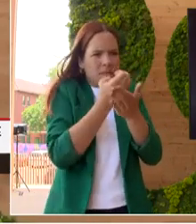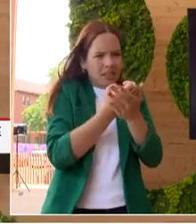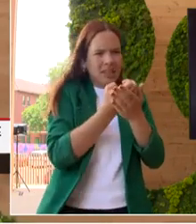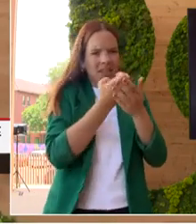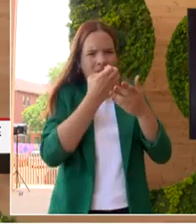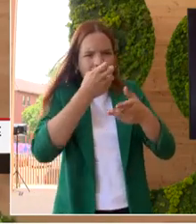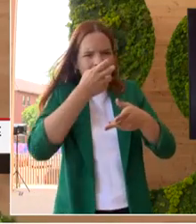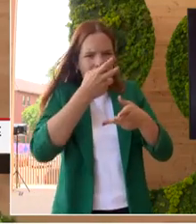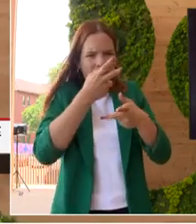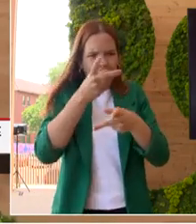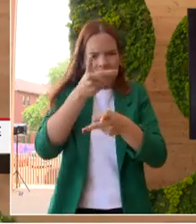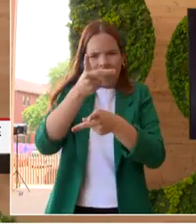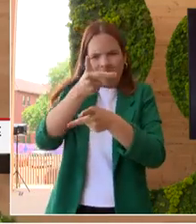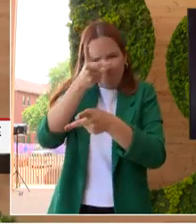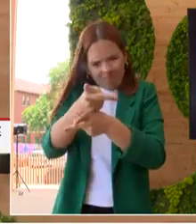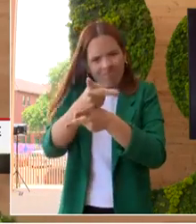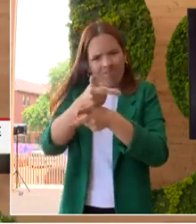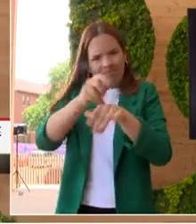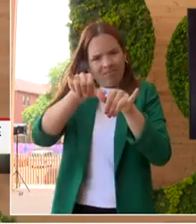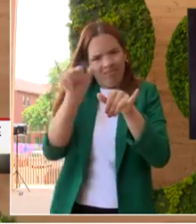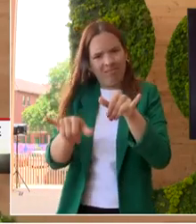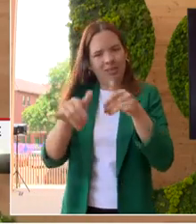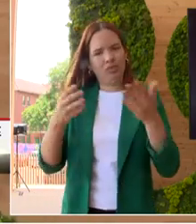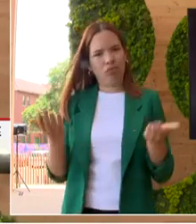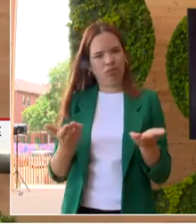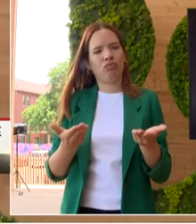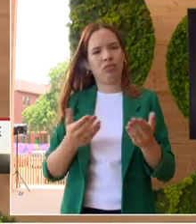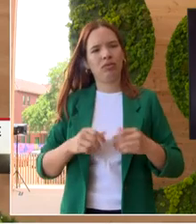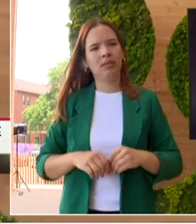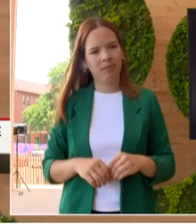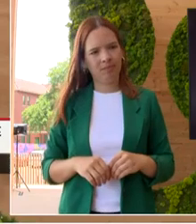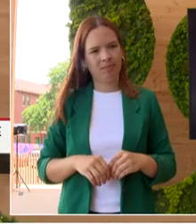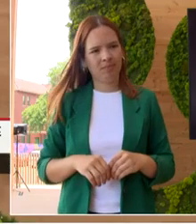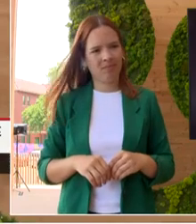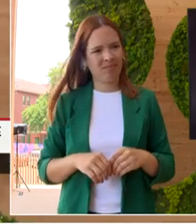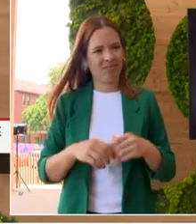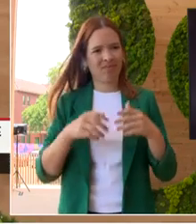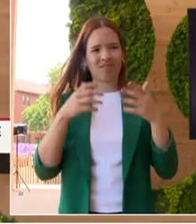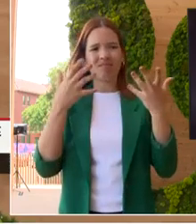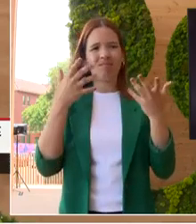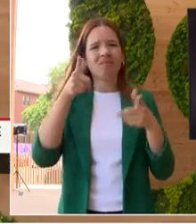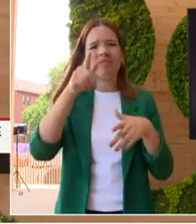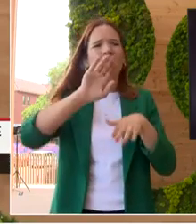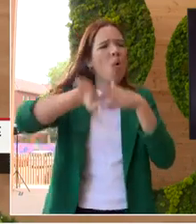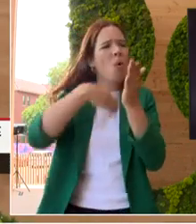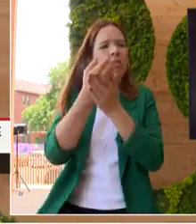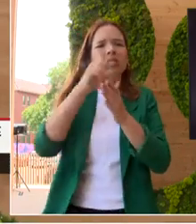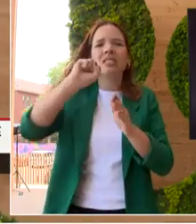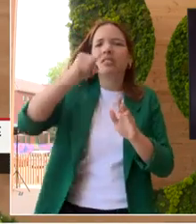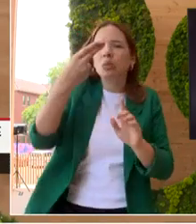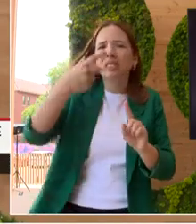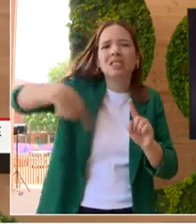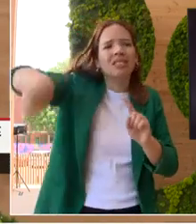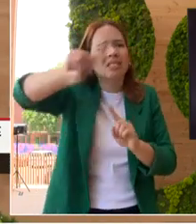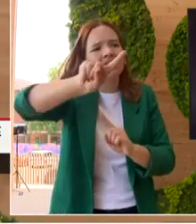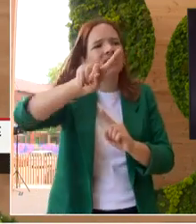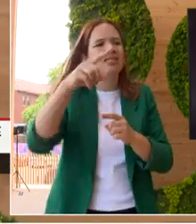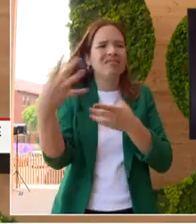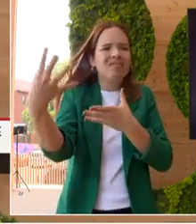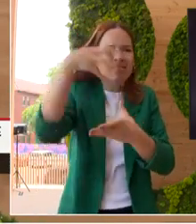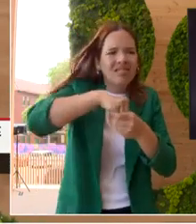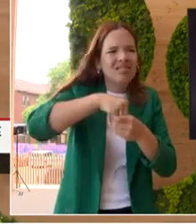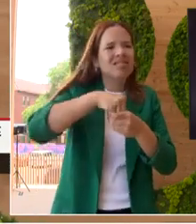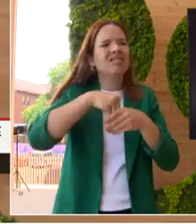planet and creating long-term value for all stakeholders, including the Congress Heights